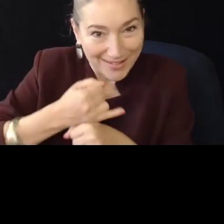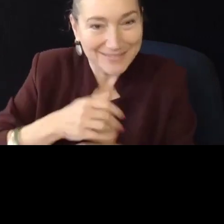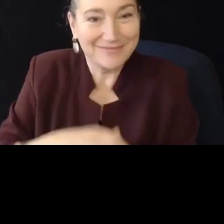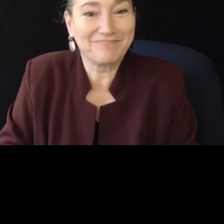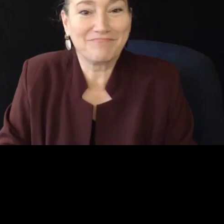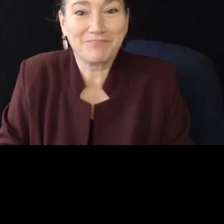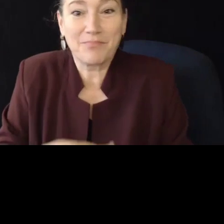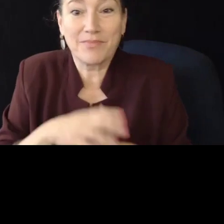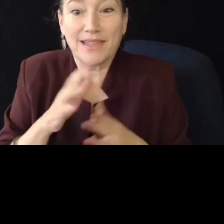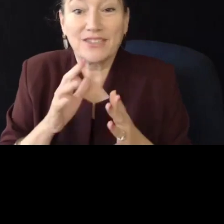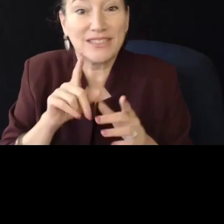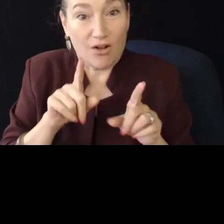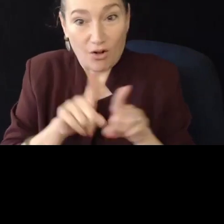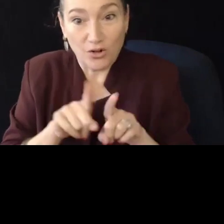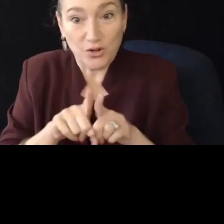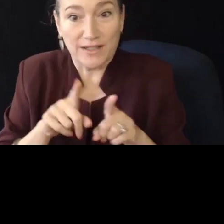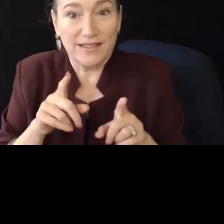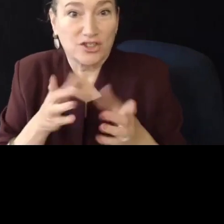pediatrician.